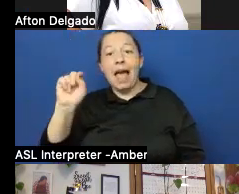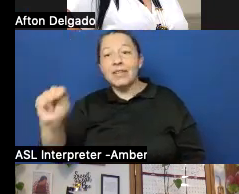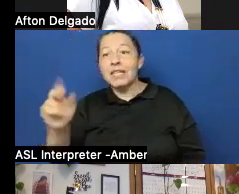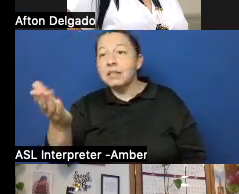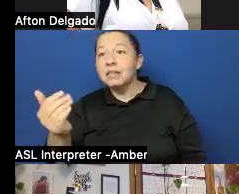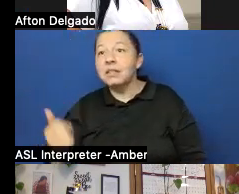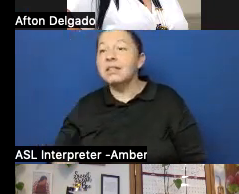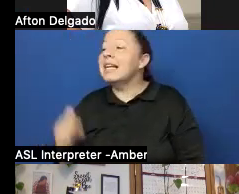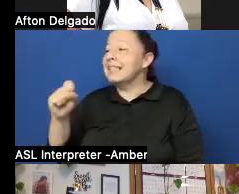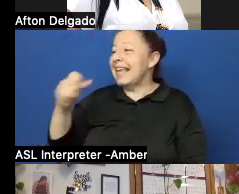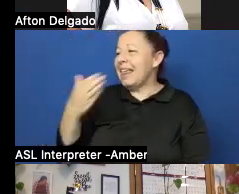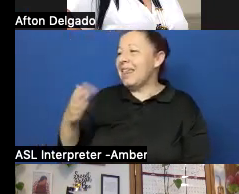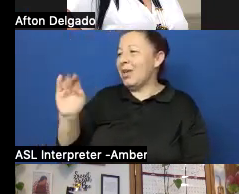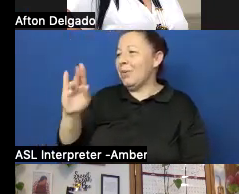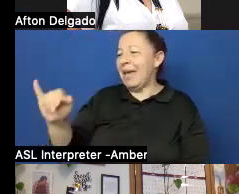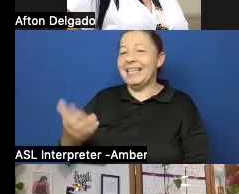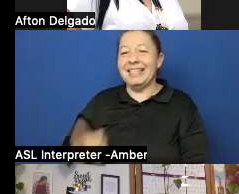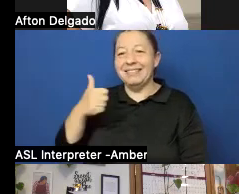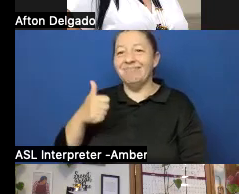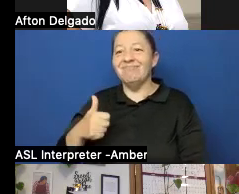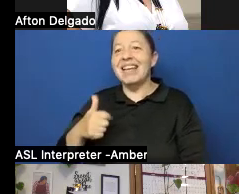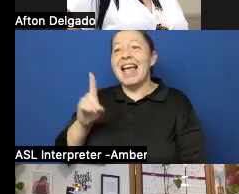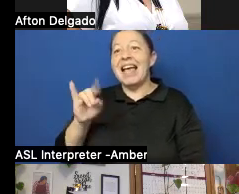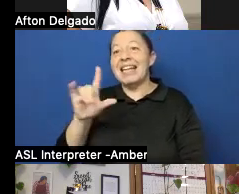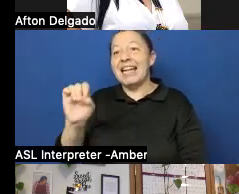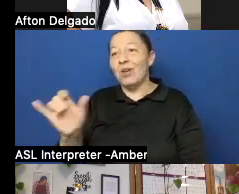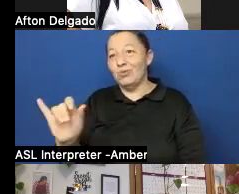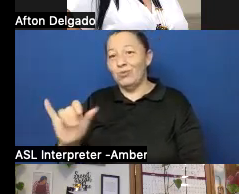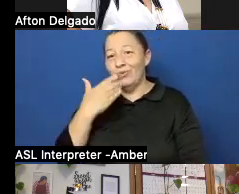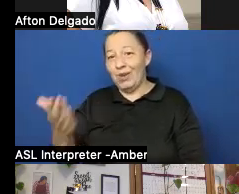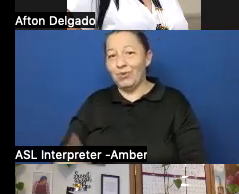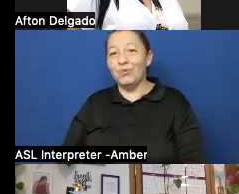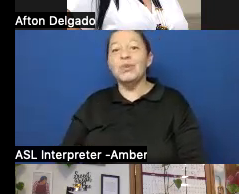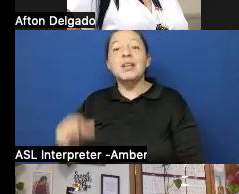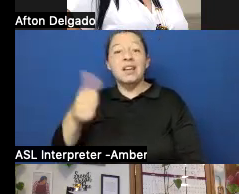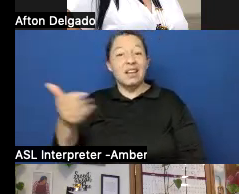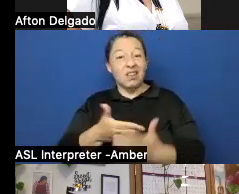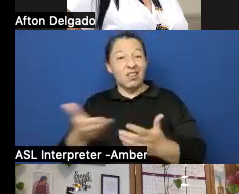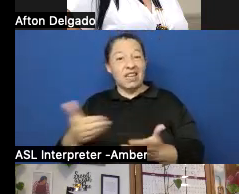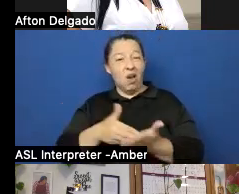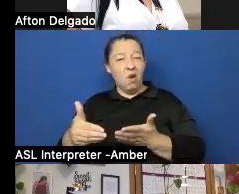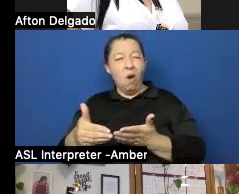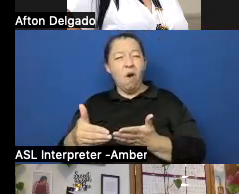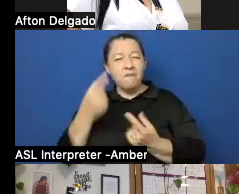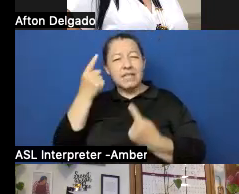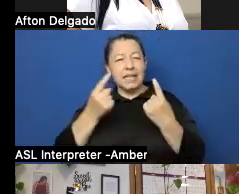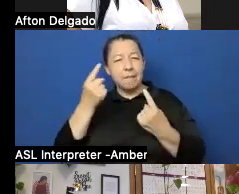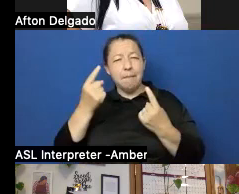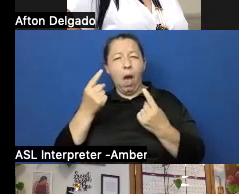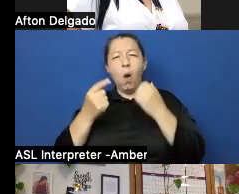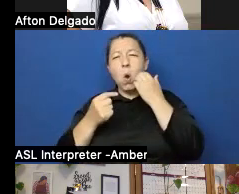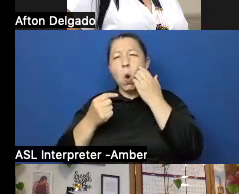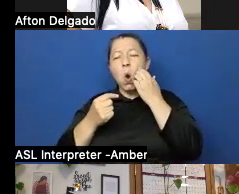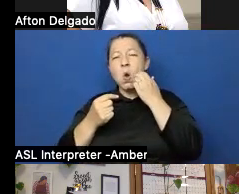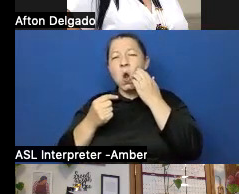Yeah, thank you, Becky, and Danielle. So another thing that I often think about, that I've often heard